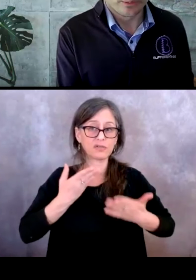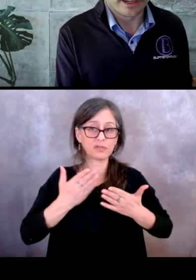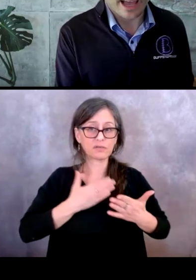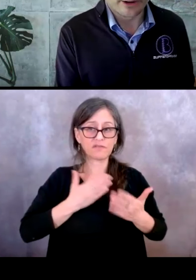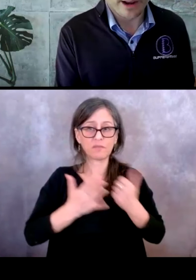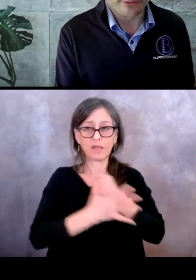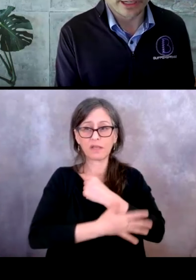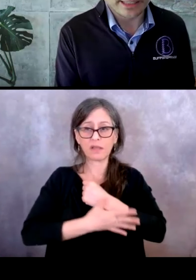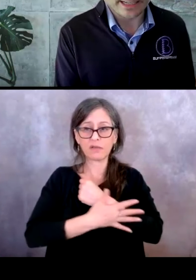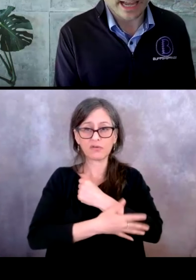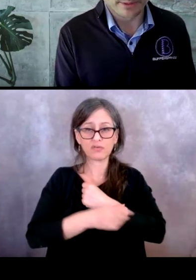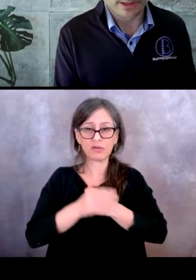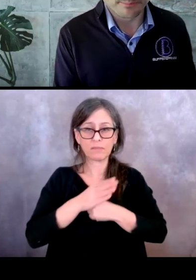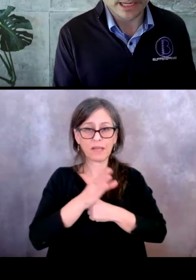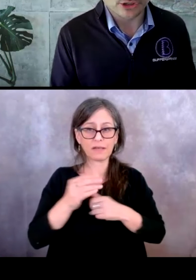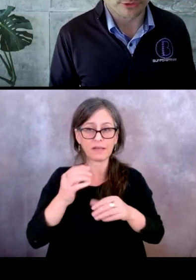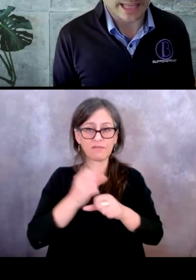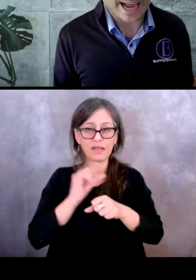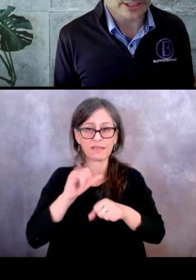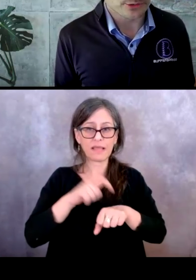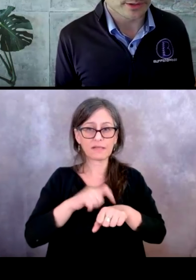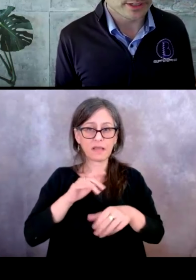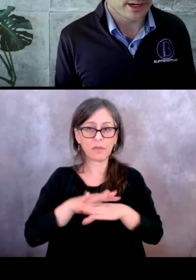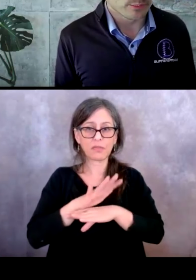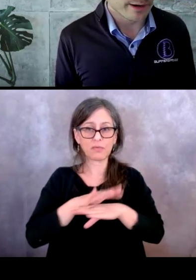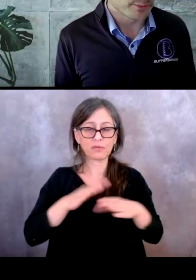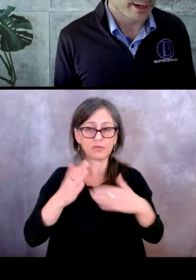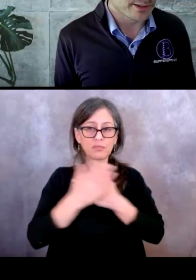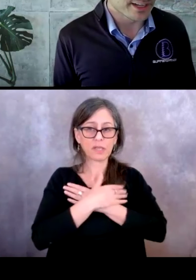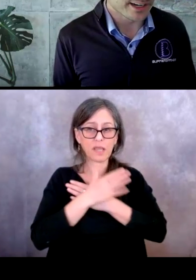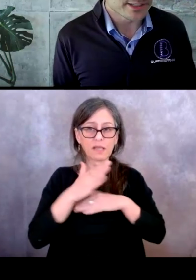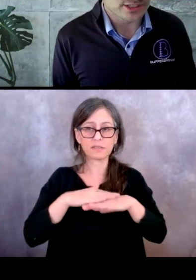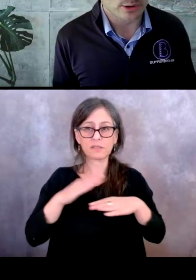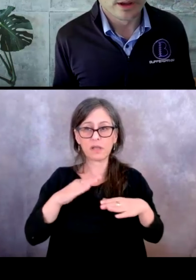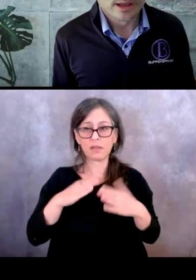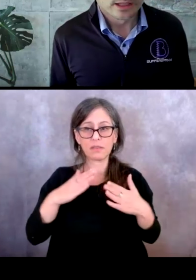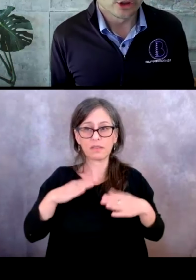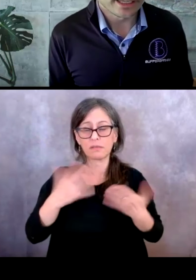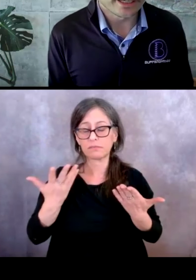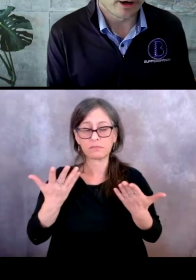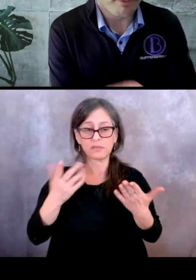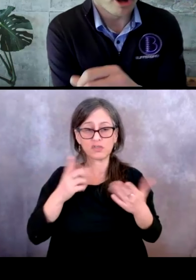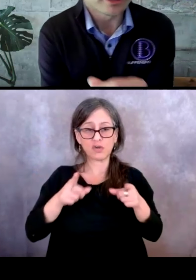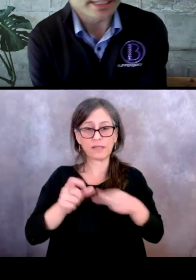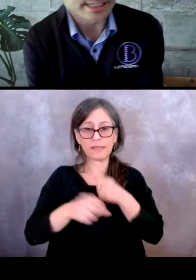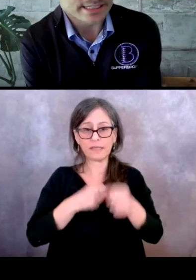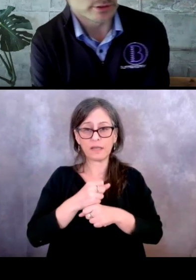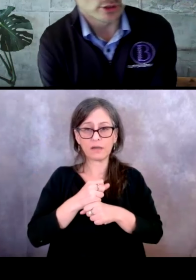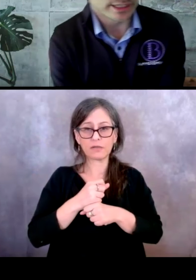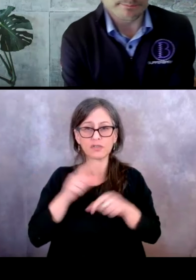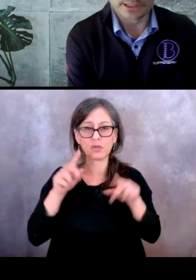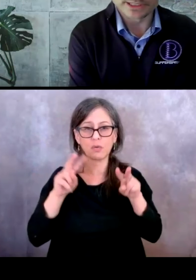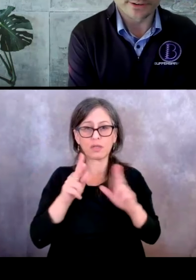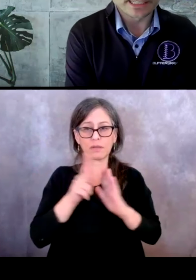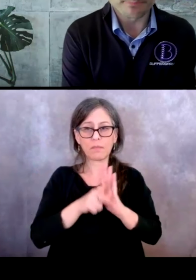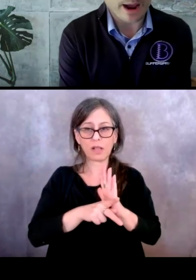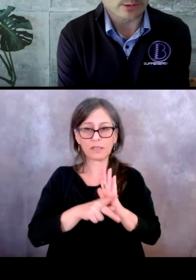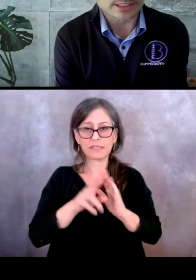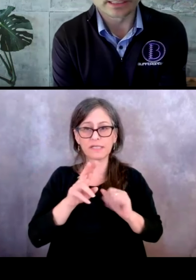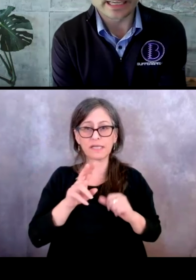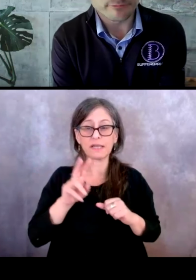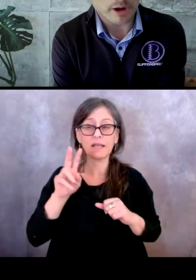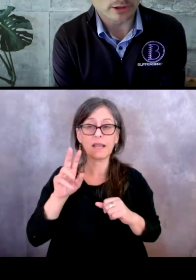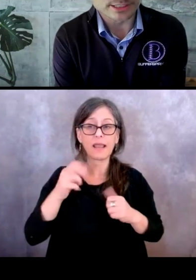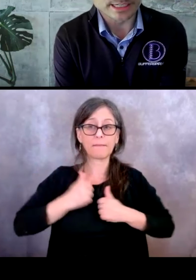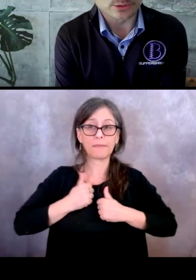country when I don't ever get that time on the beach to relax throughout the year when everyone else does? So looking at our policies, even looking at military